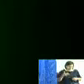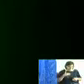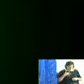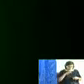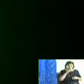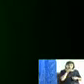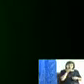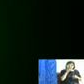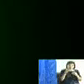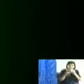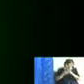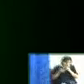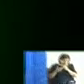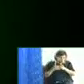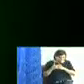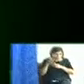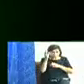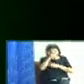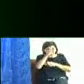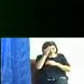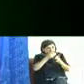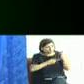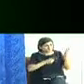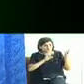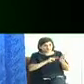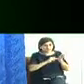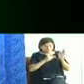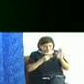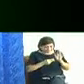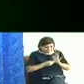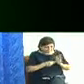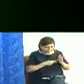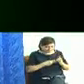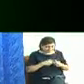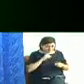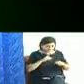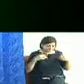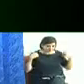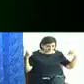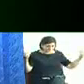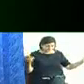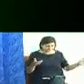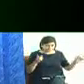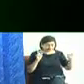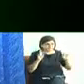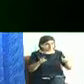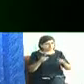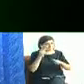Estamos muy unidos, tal vez es un ángel llegando, aunque no.